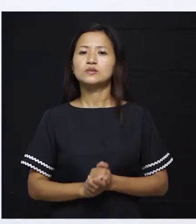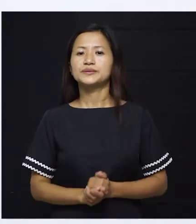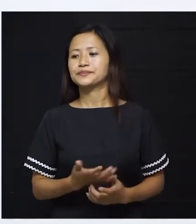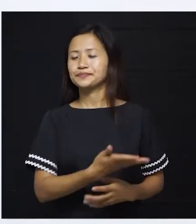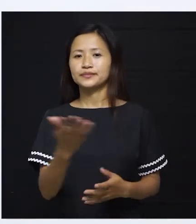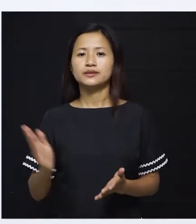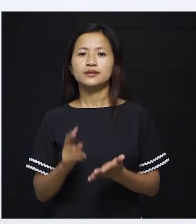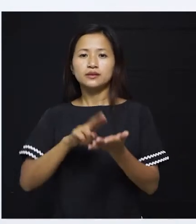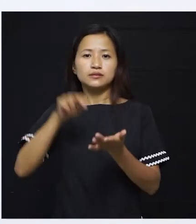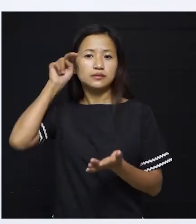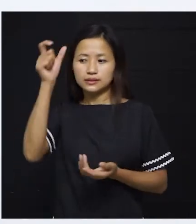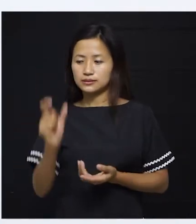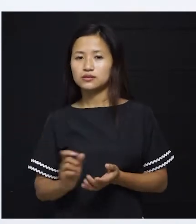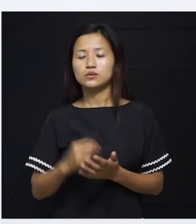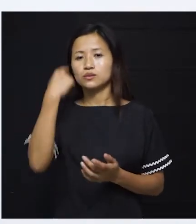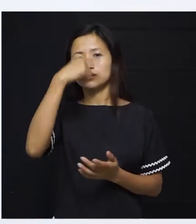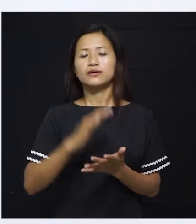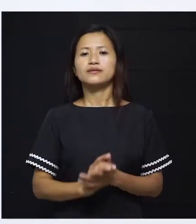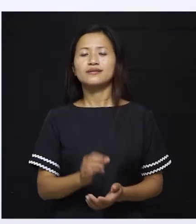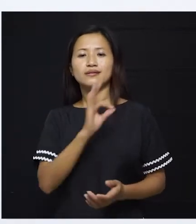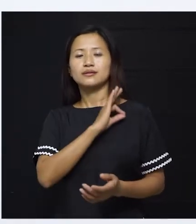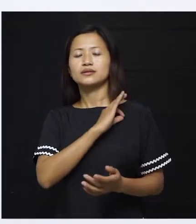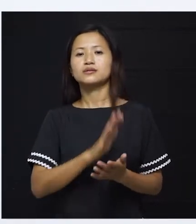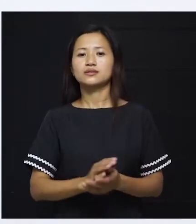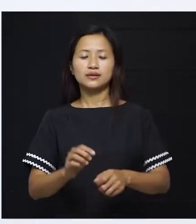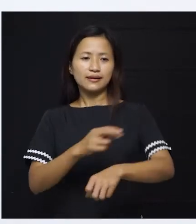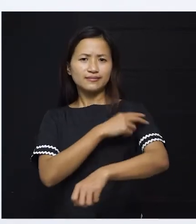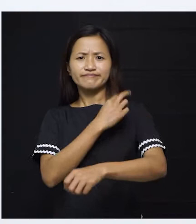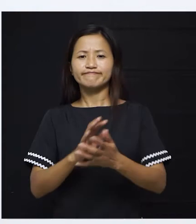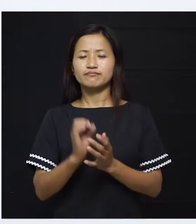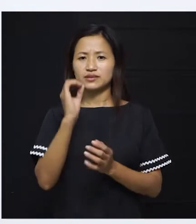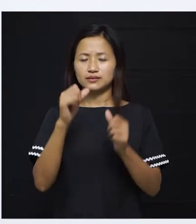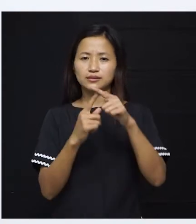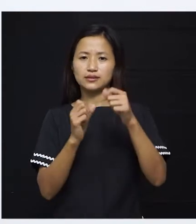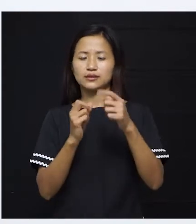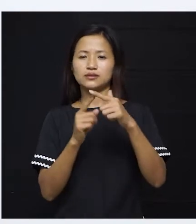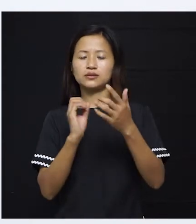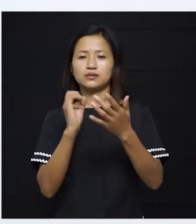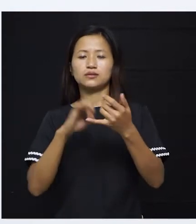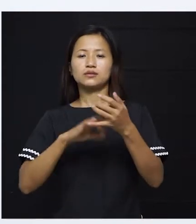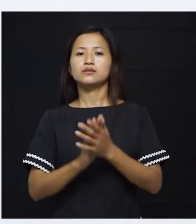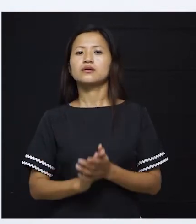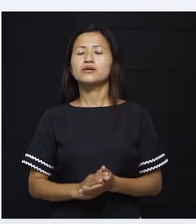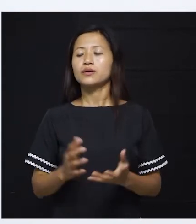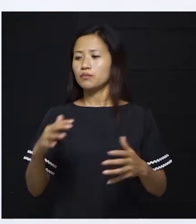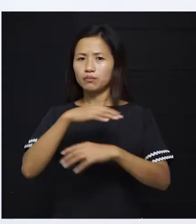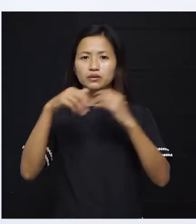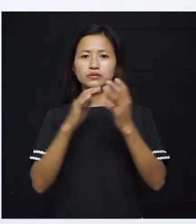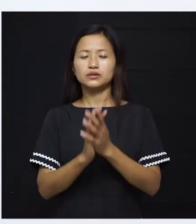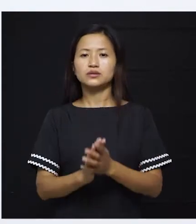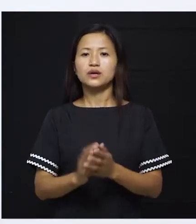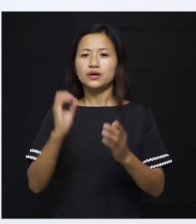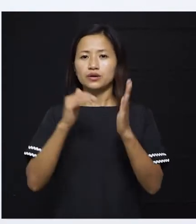also Nagas who were so fond of using the tattoos, especially very popular among the Konyak tribes,